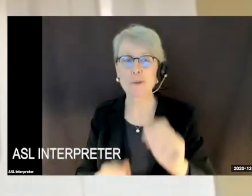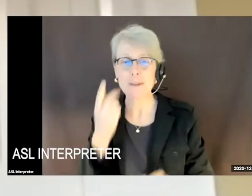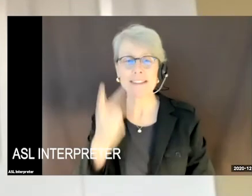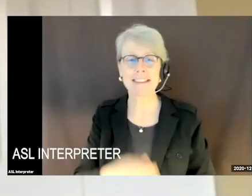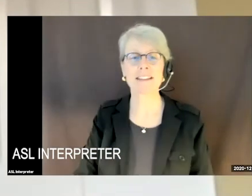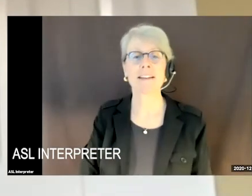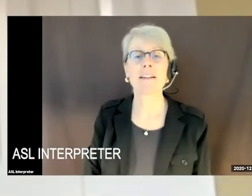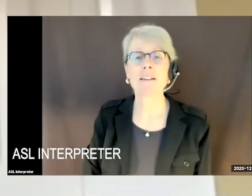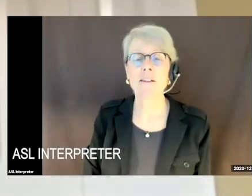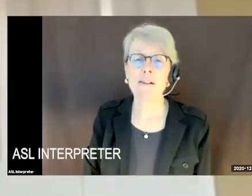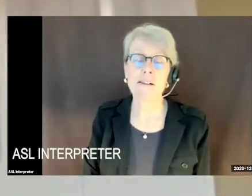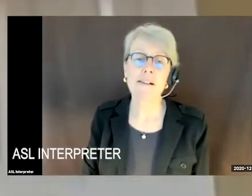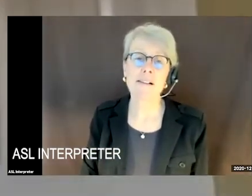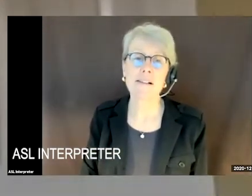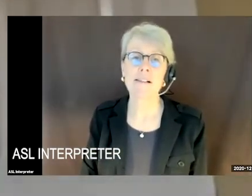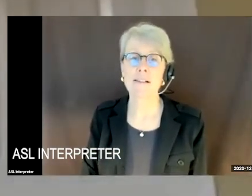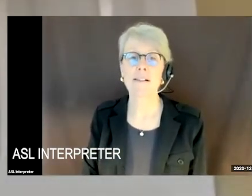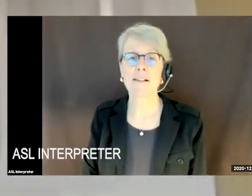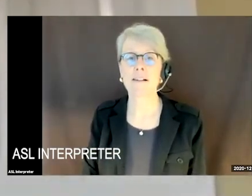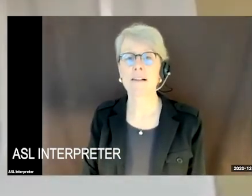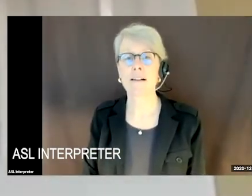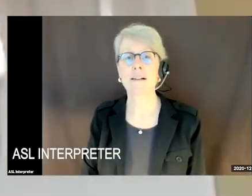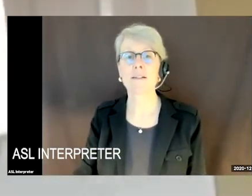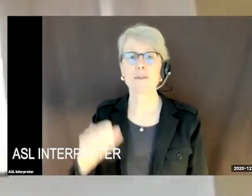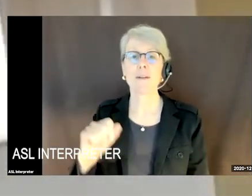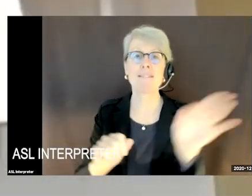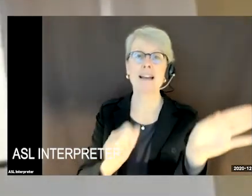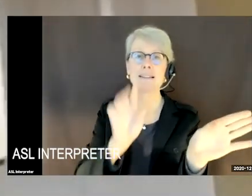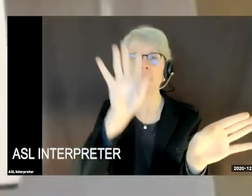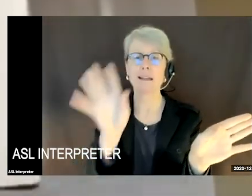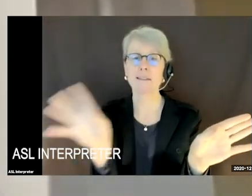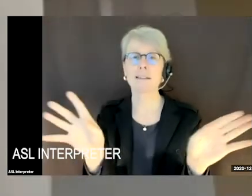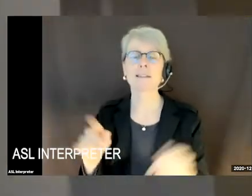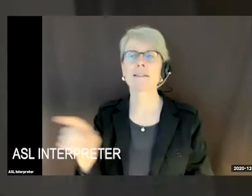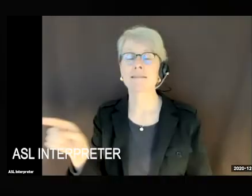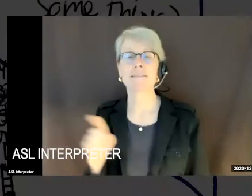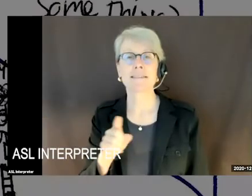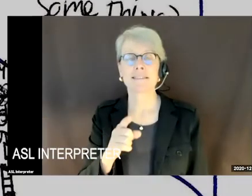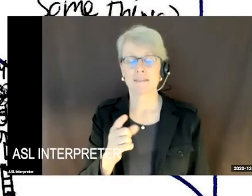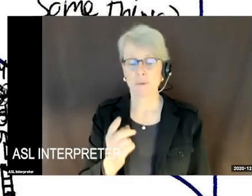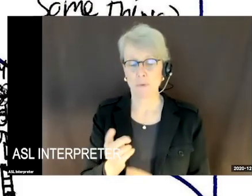be interesting to add that. I can hold this close if you can see it.